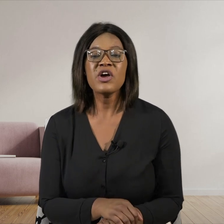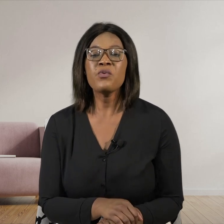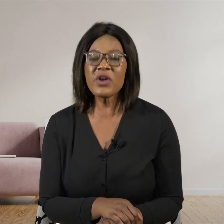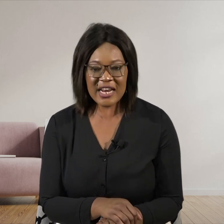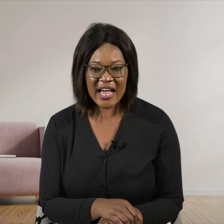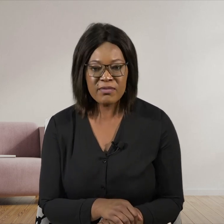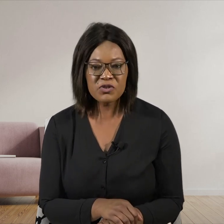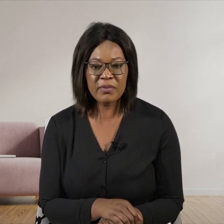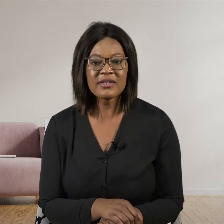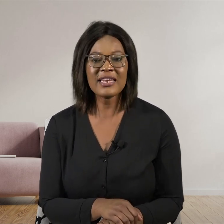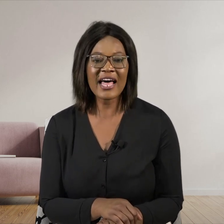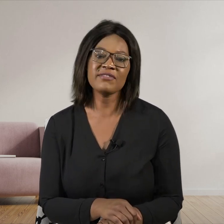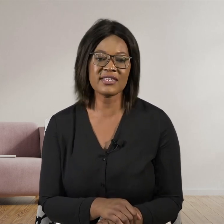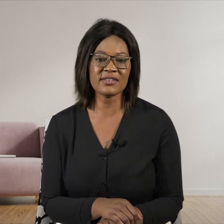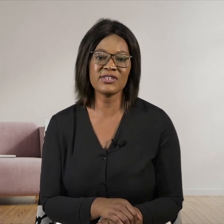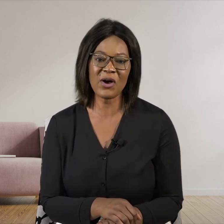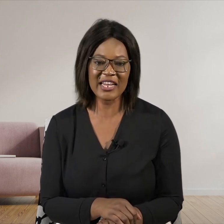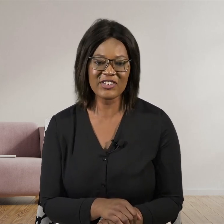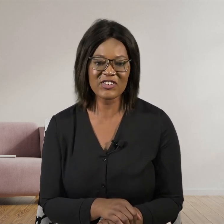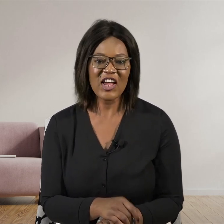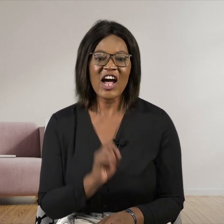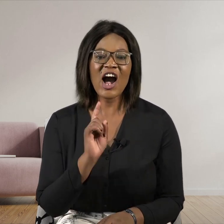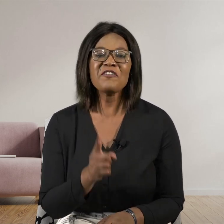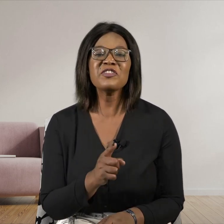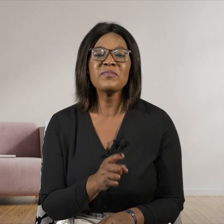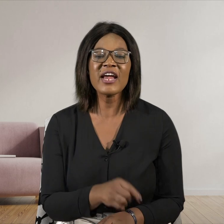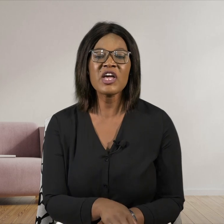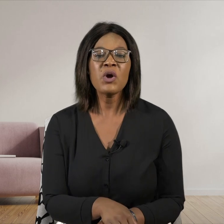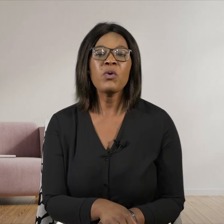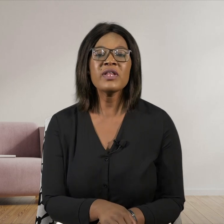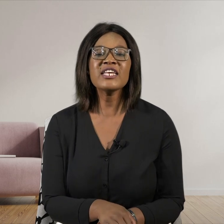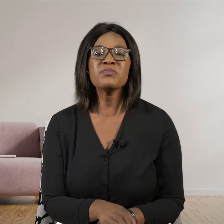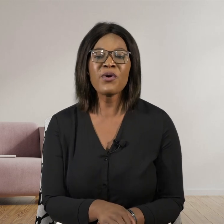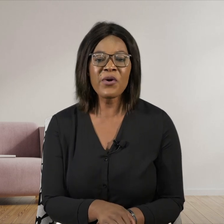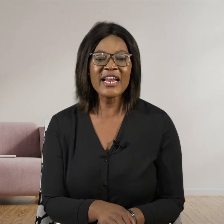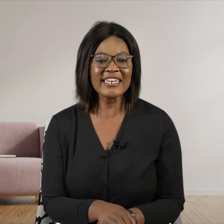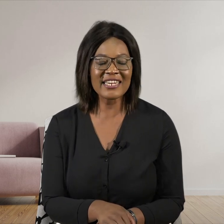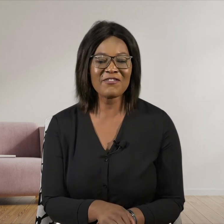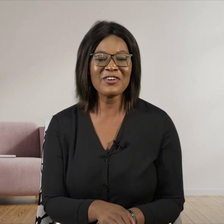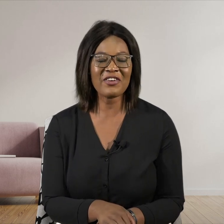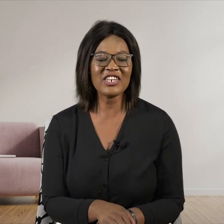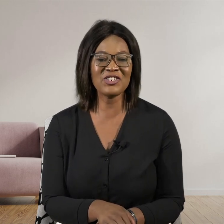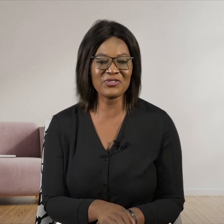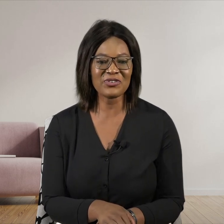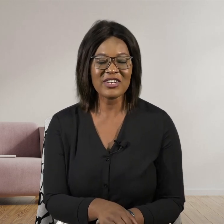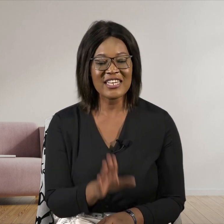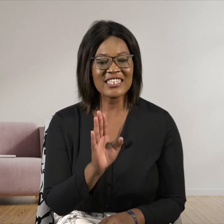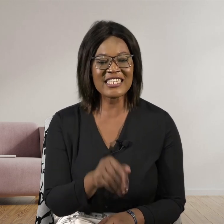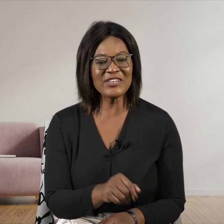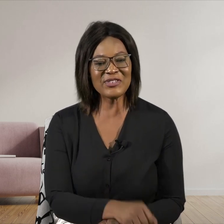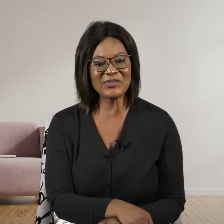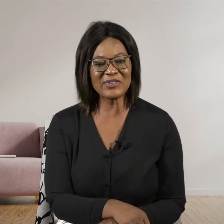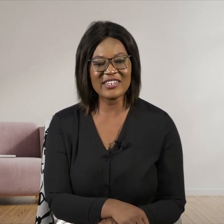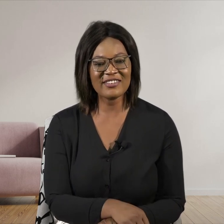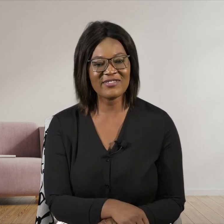resource really helps to build life skills knowledge. After the break, we will explore an idea for grade two. See